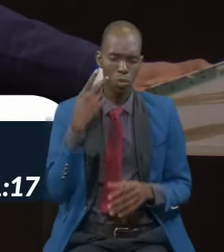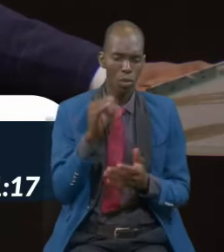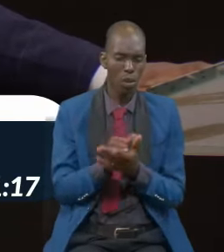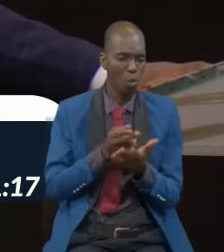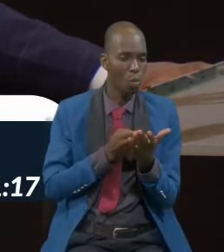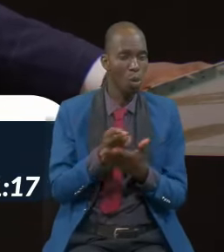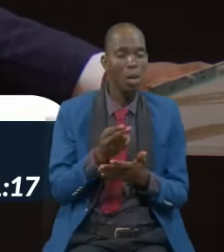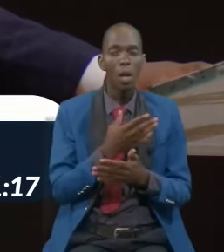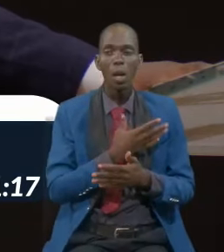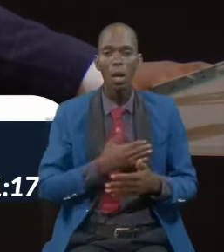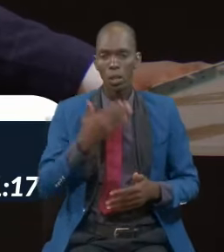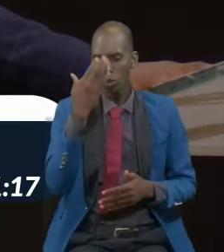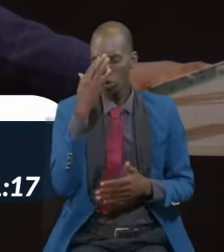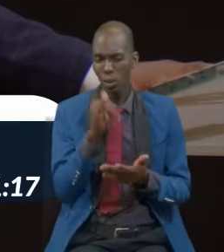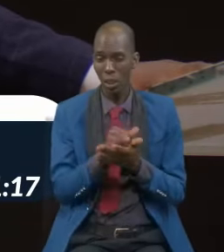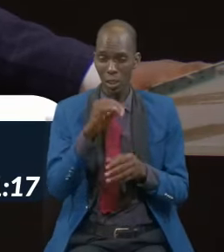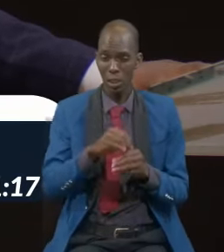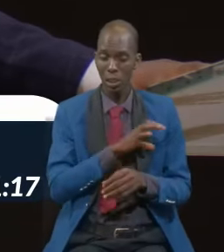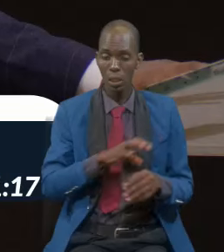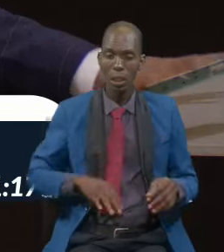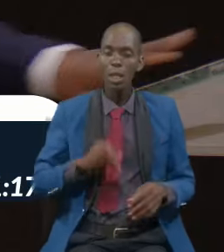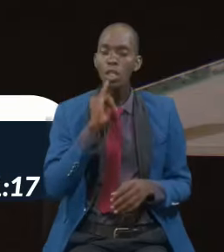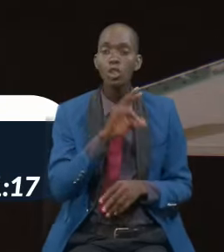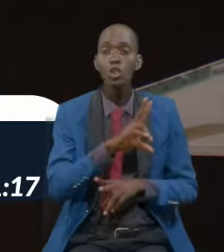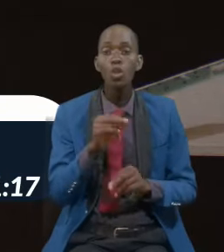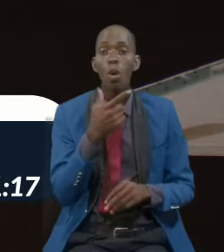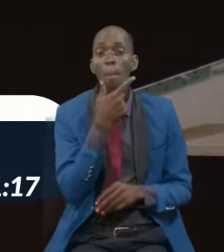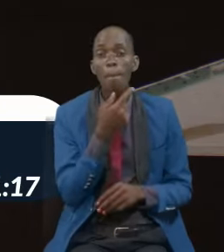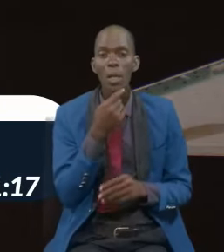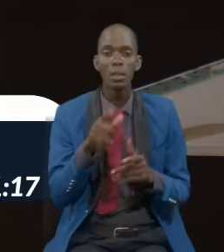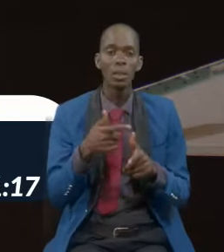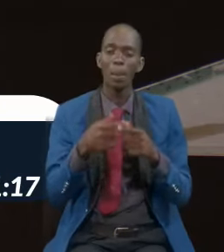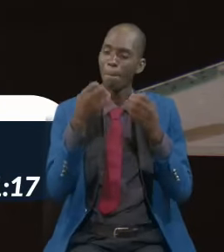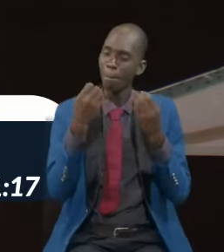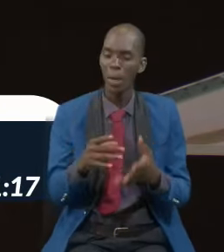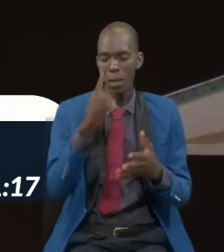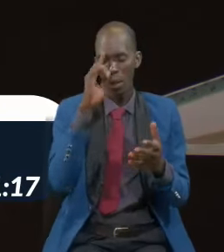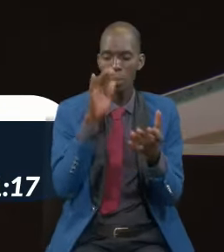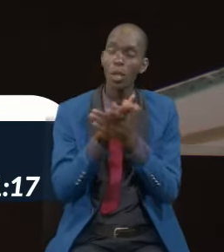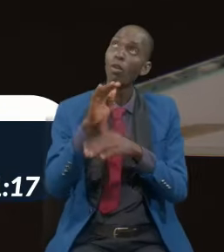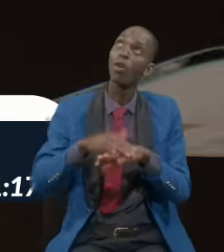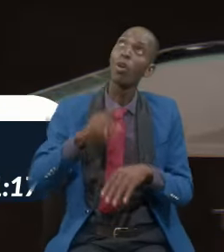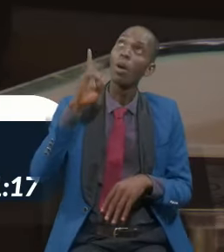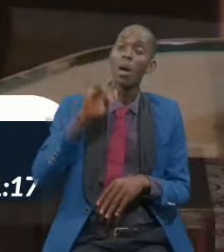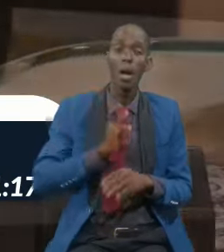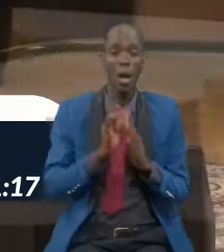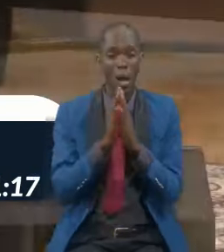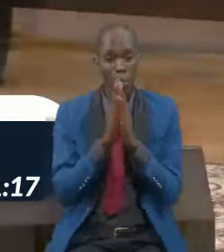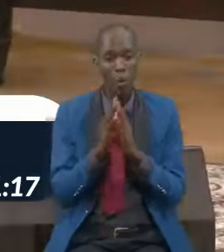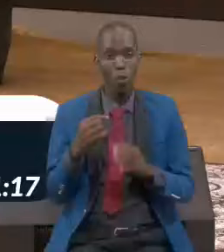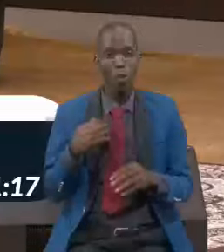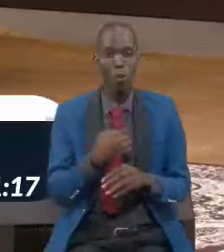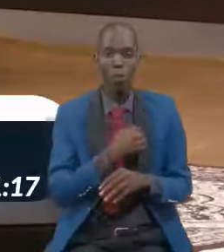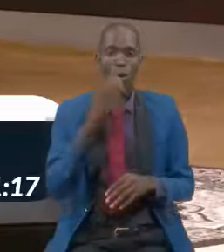here is no pretense at all, many believed on Him. I pray you will live a